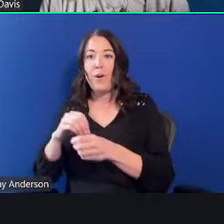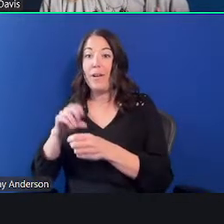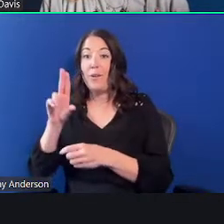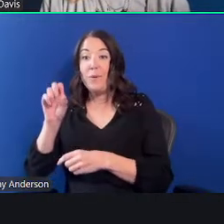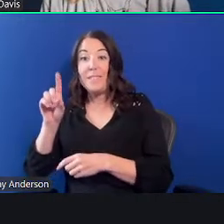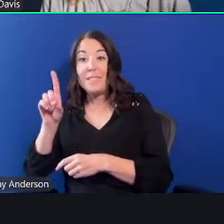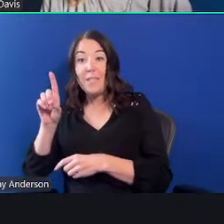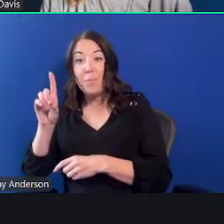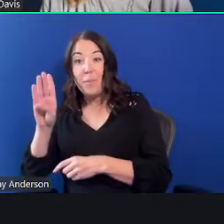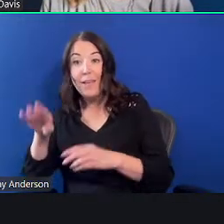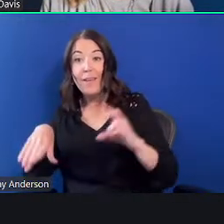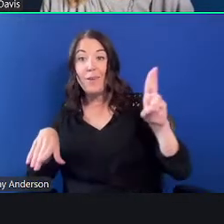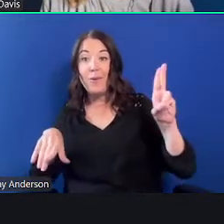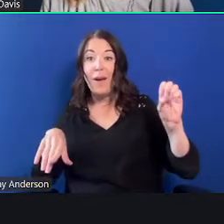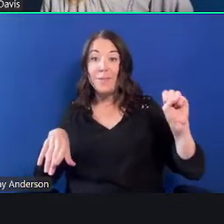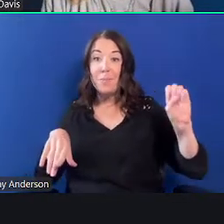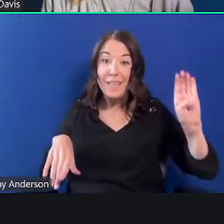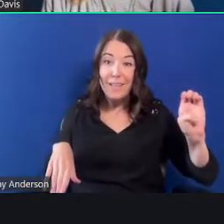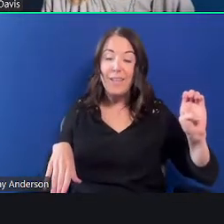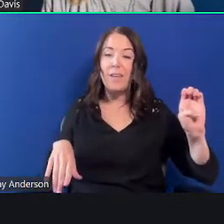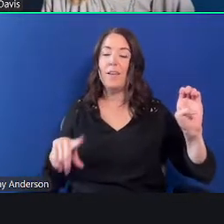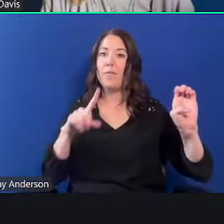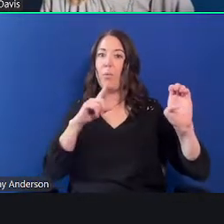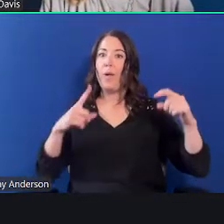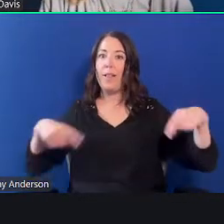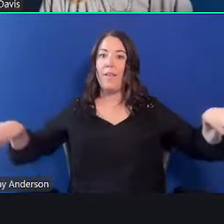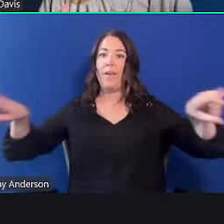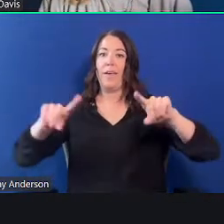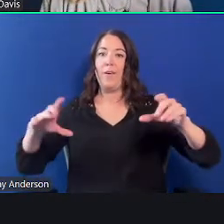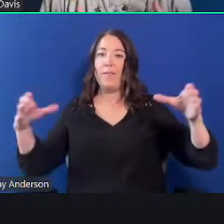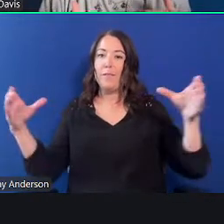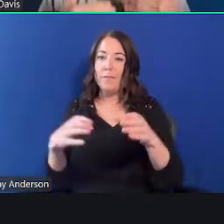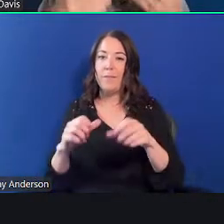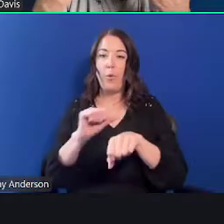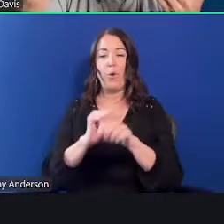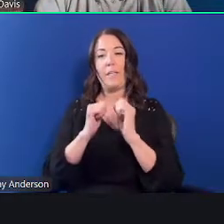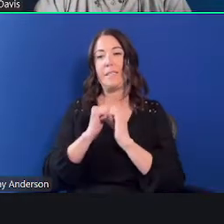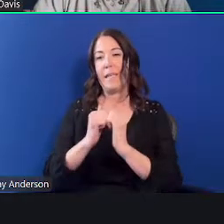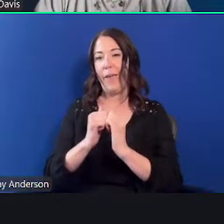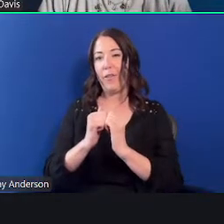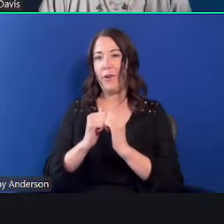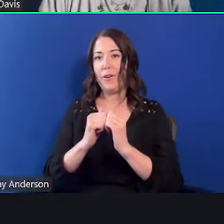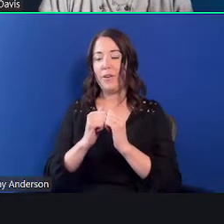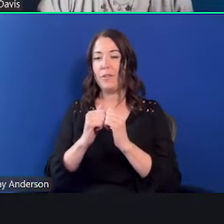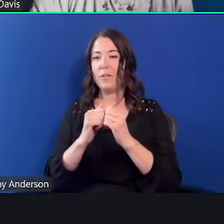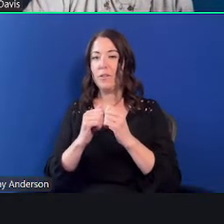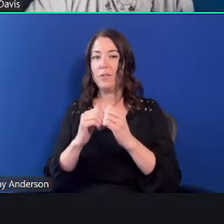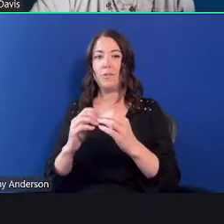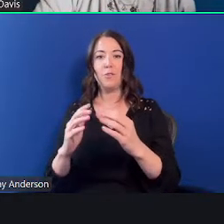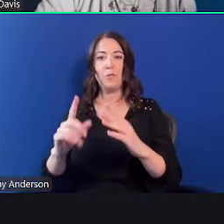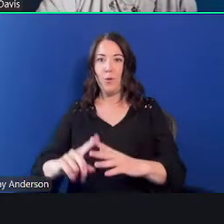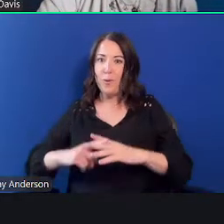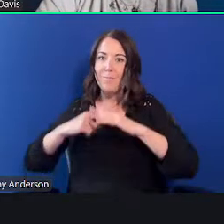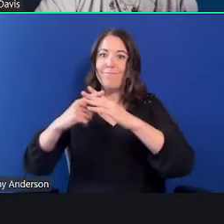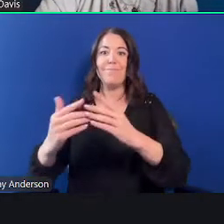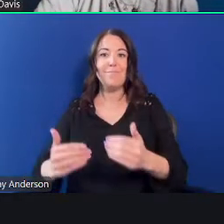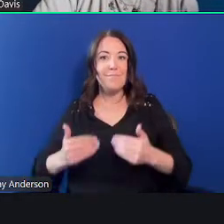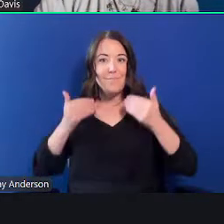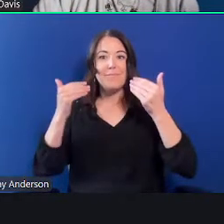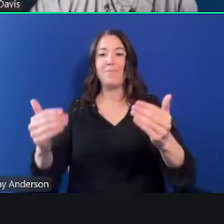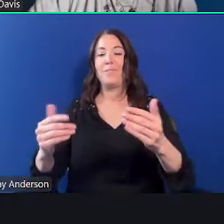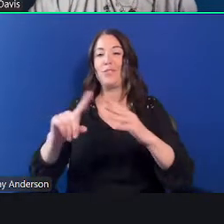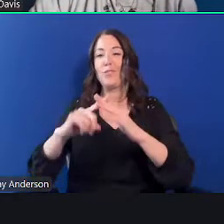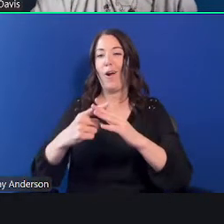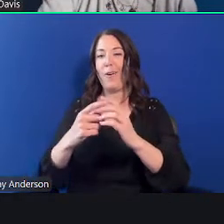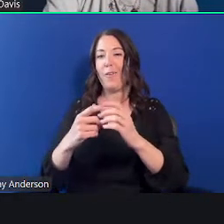USBE who's worked together to get to this point to launch us into the next legislative request as we continue